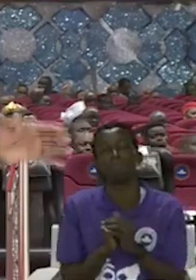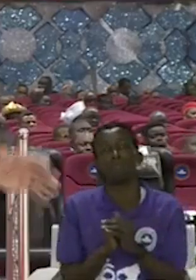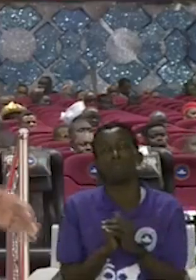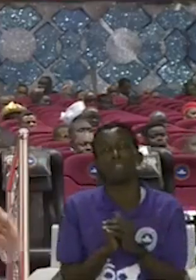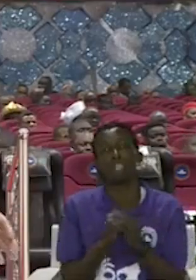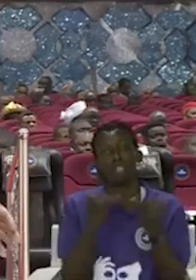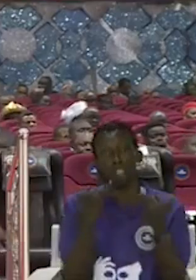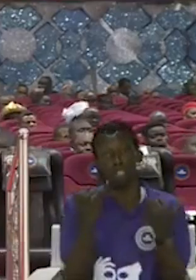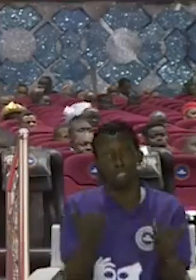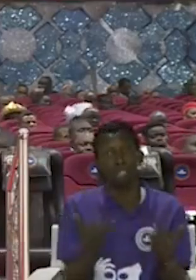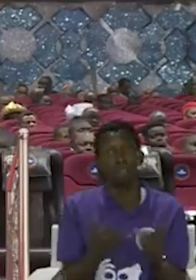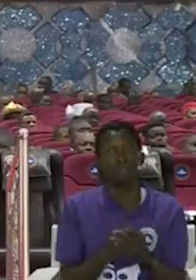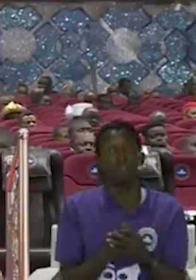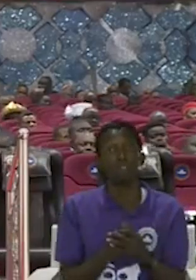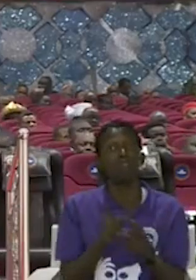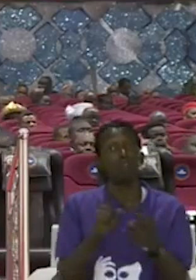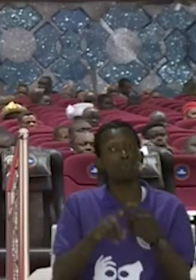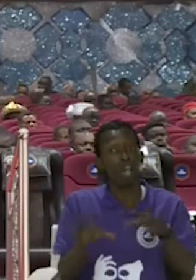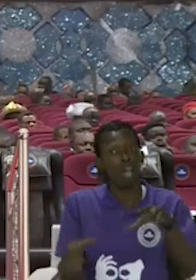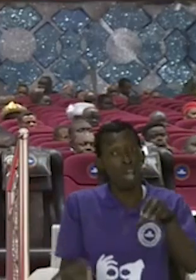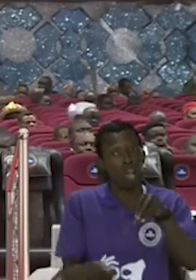Now, to add to that,